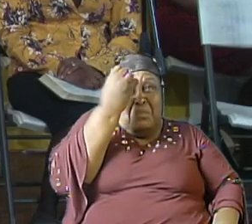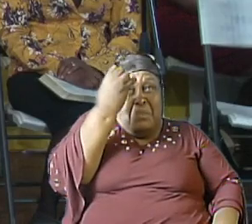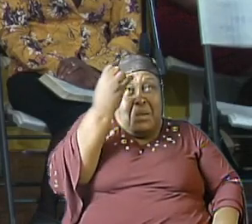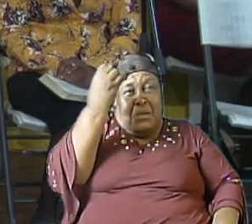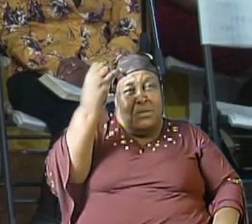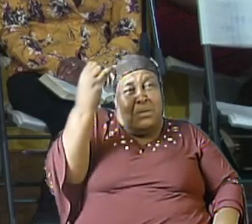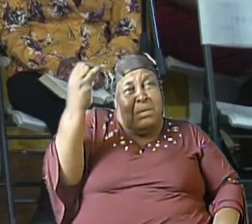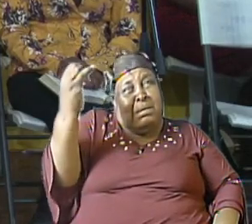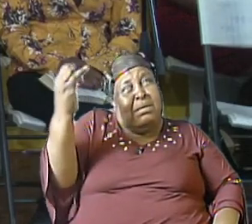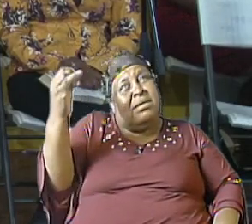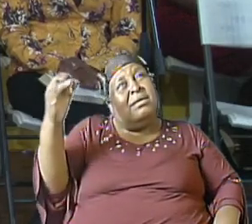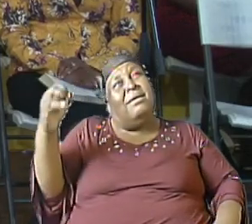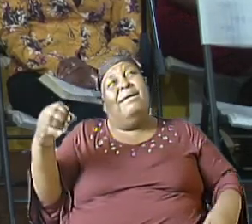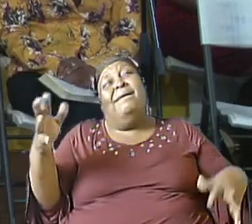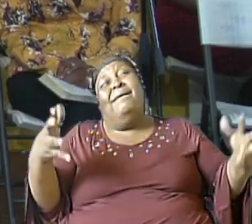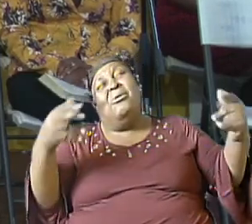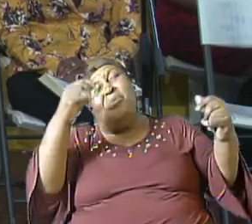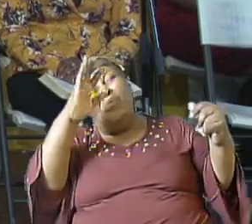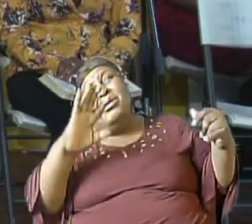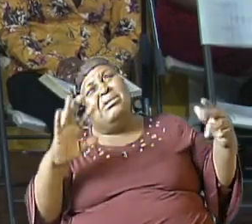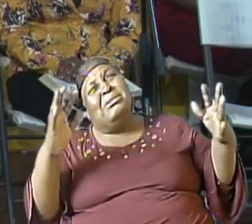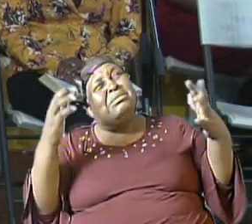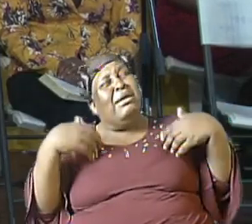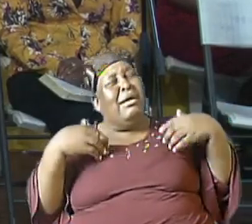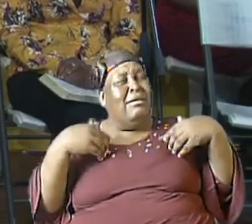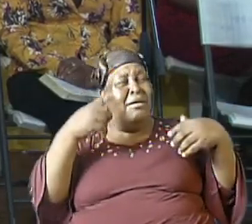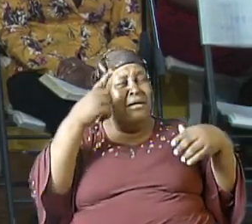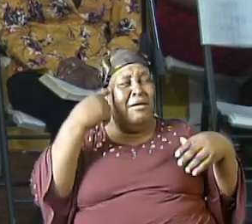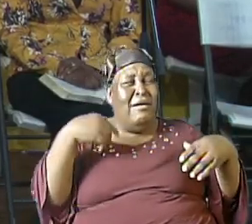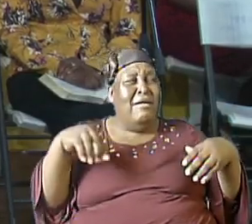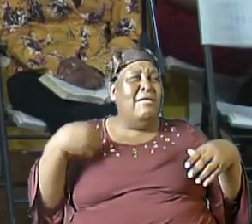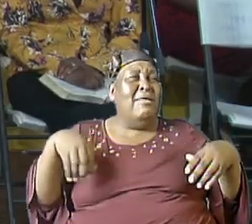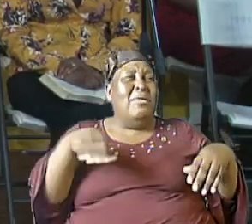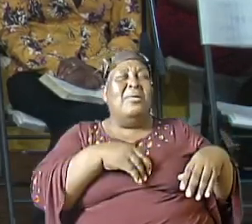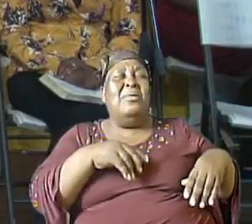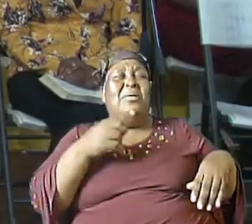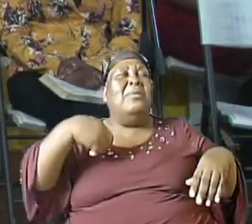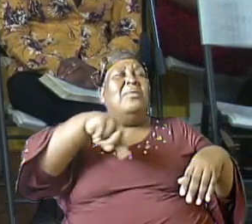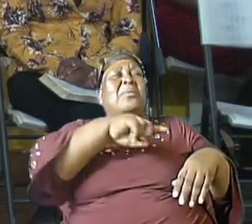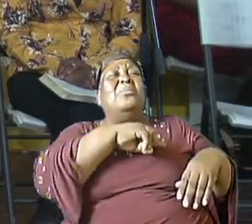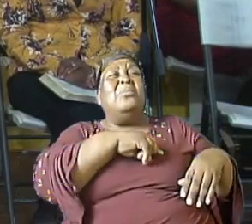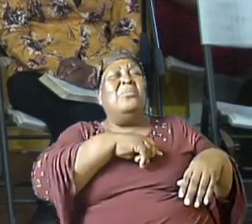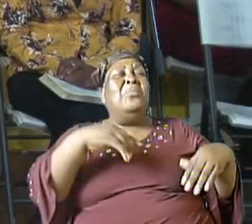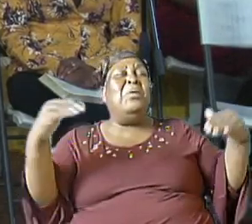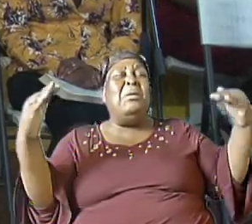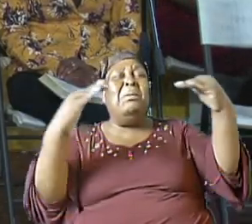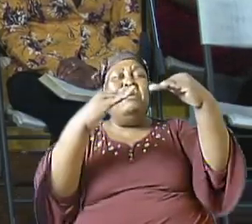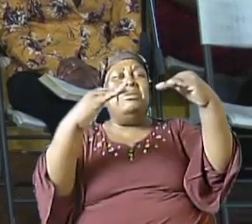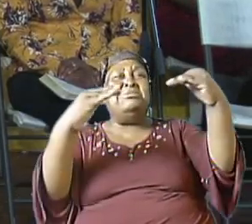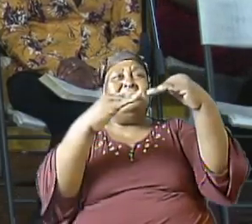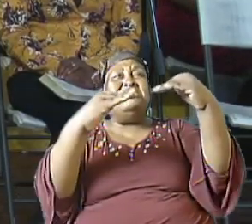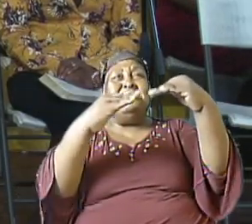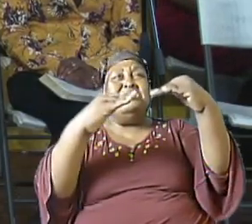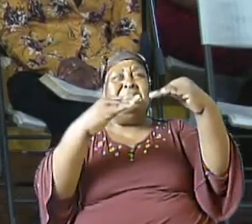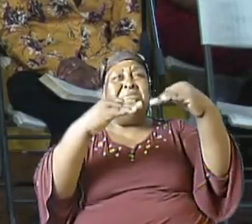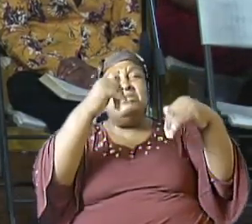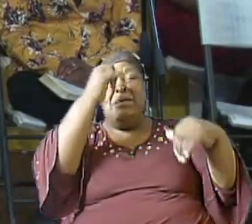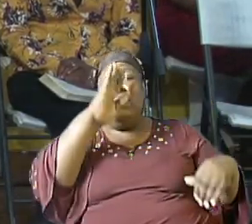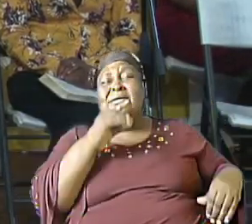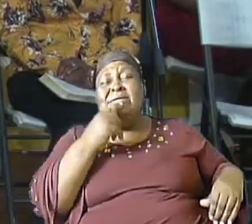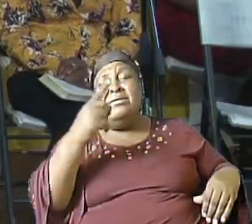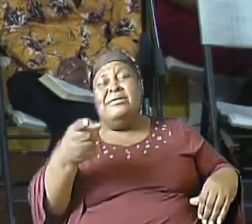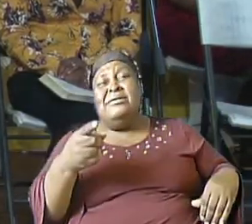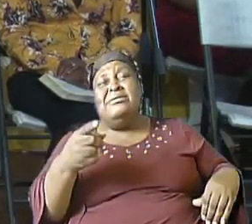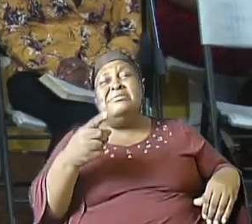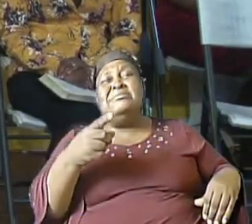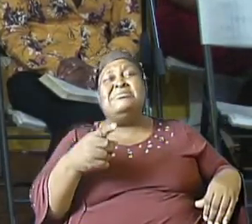what God has in store for us. We are limited. And God says, I have gone to prepare a place